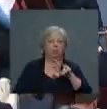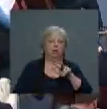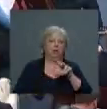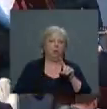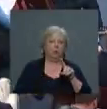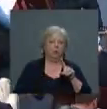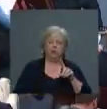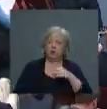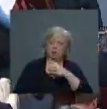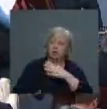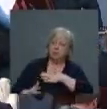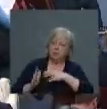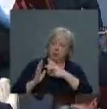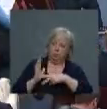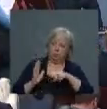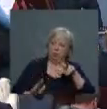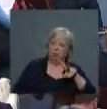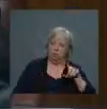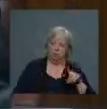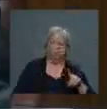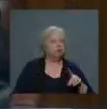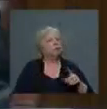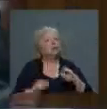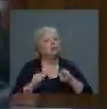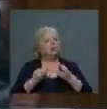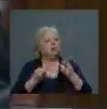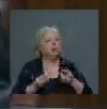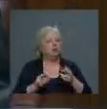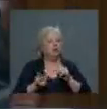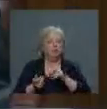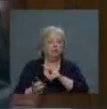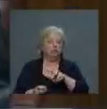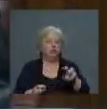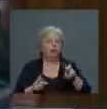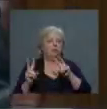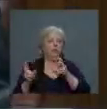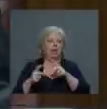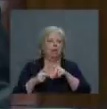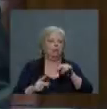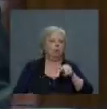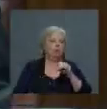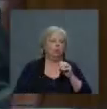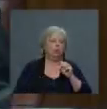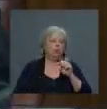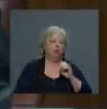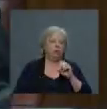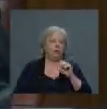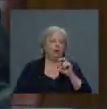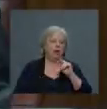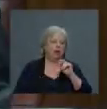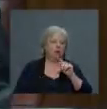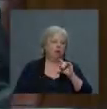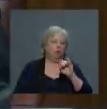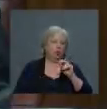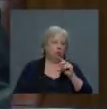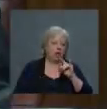Clerk, if you would read resolution number 31. A resolution to transfer title to Jose Antonio Rodriguez by special warranty deed for property